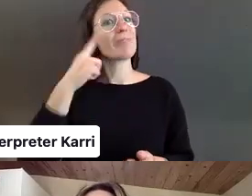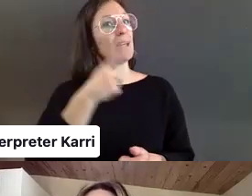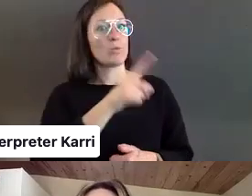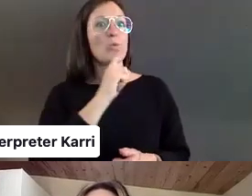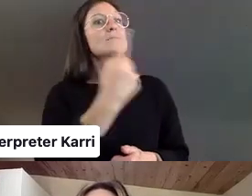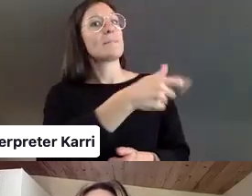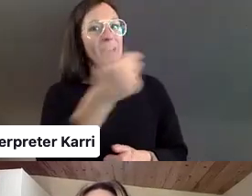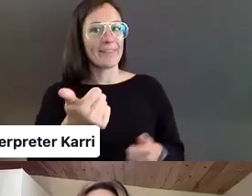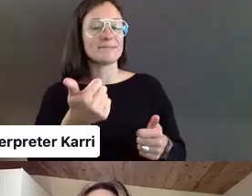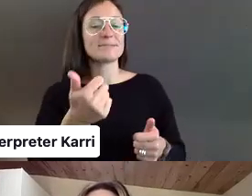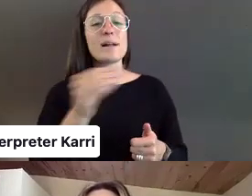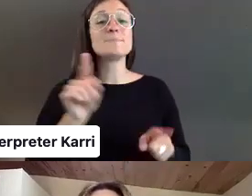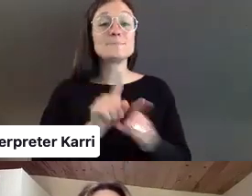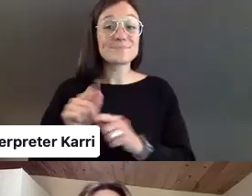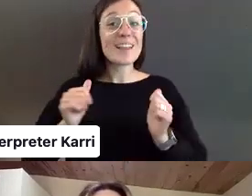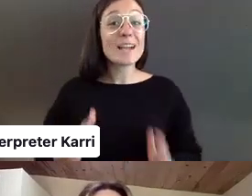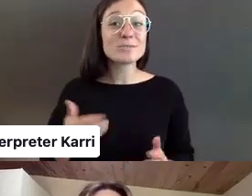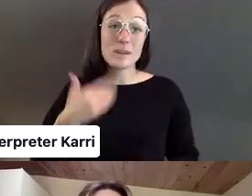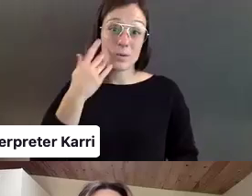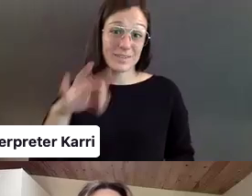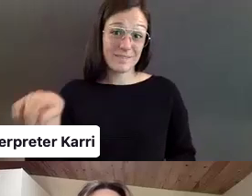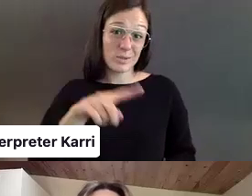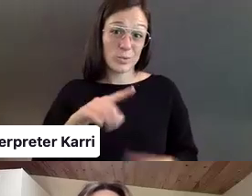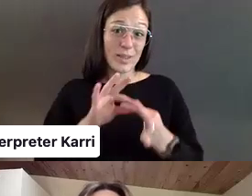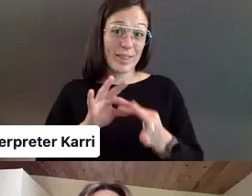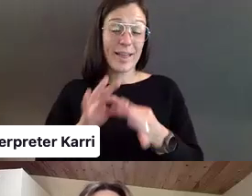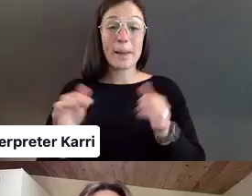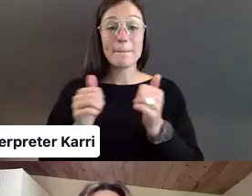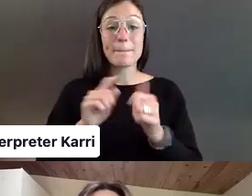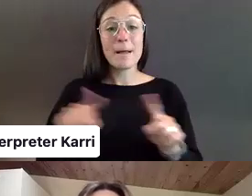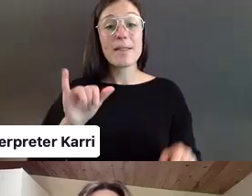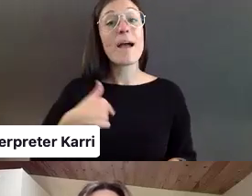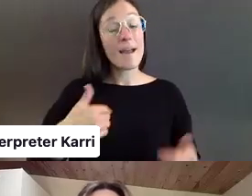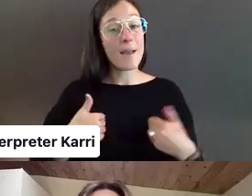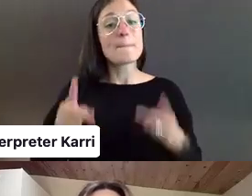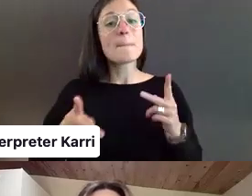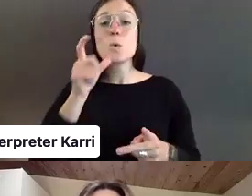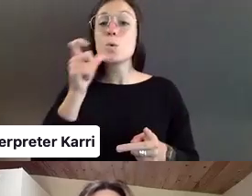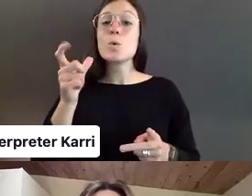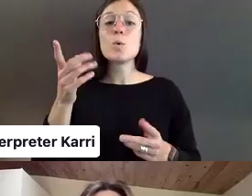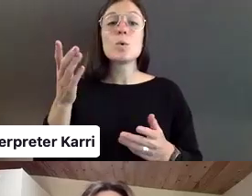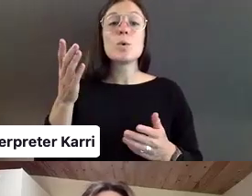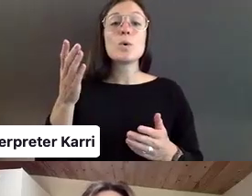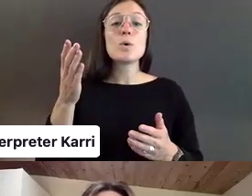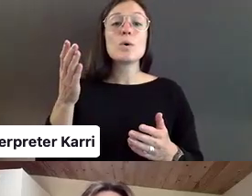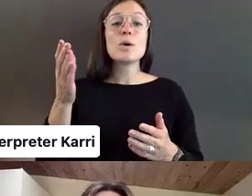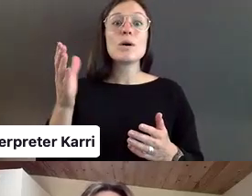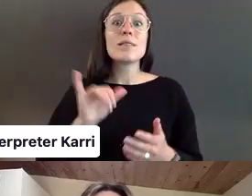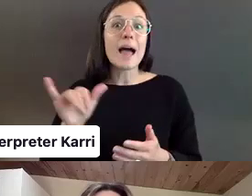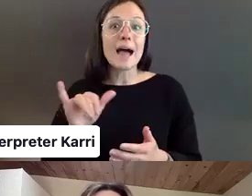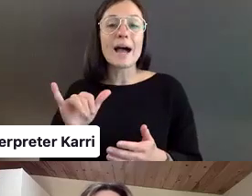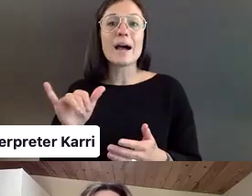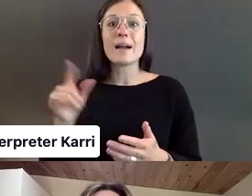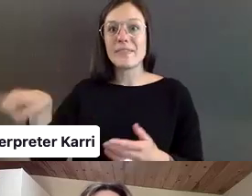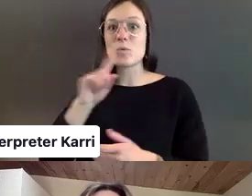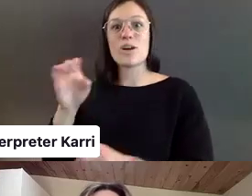And as an actress, I don't know if you've all run into this, but like I've had people who propositionally like really were like convinced like